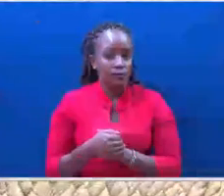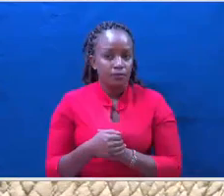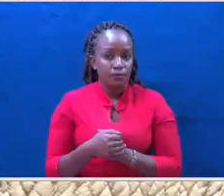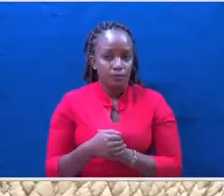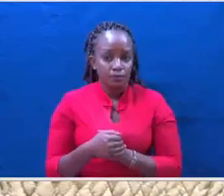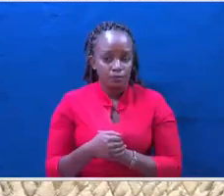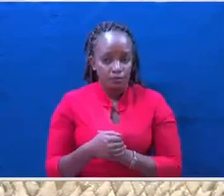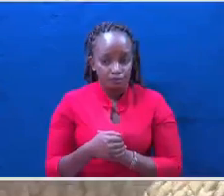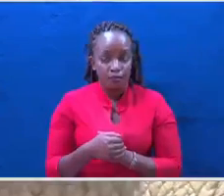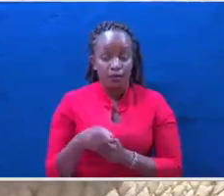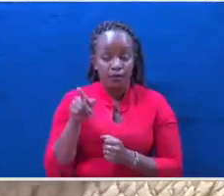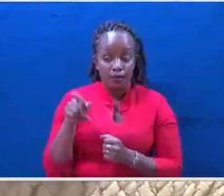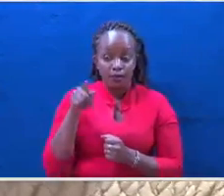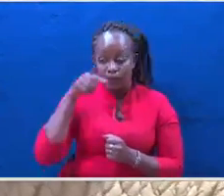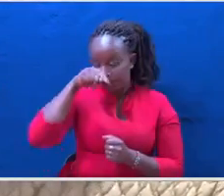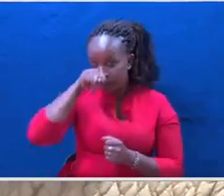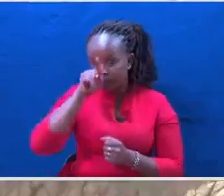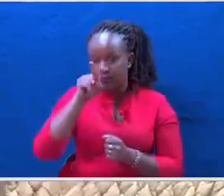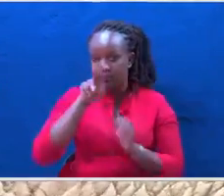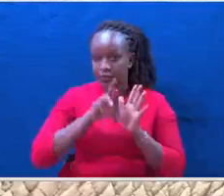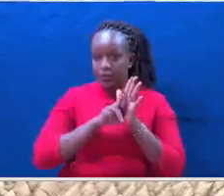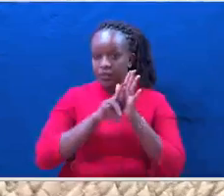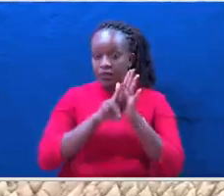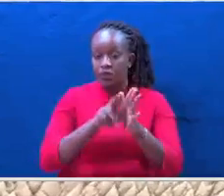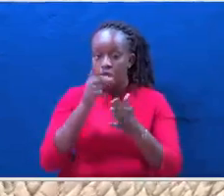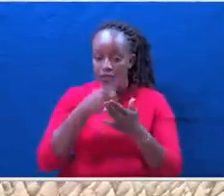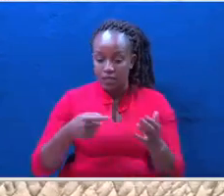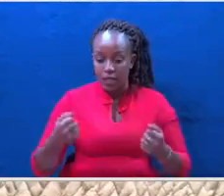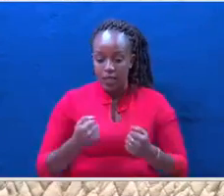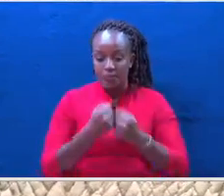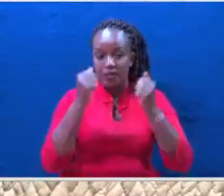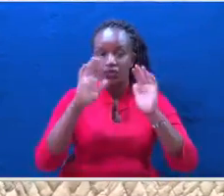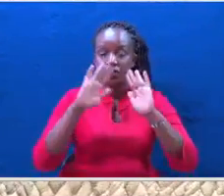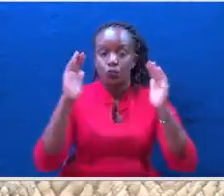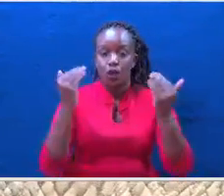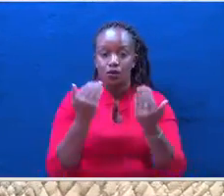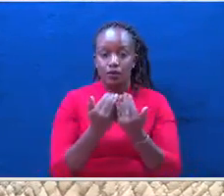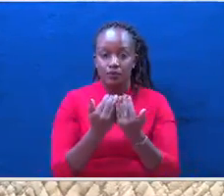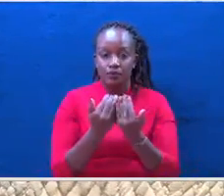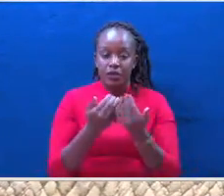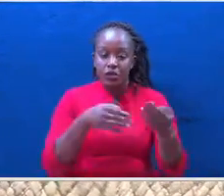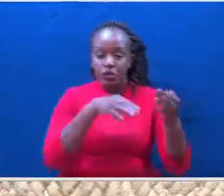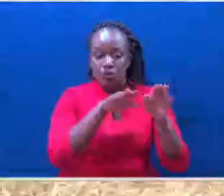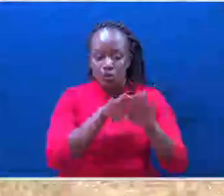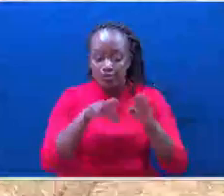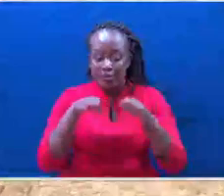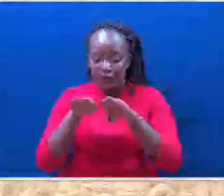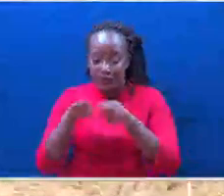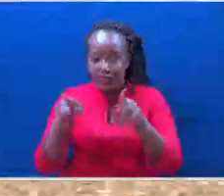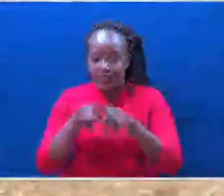These rhinos represent sort of what is happening to our world in terms of losing species to